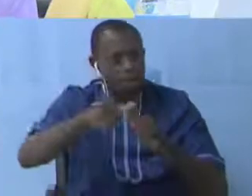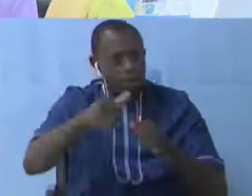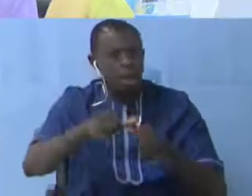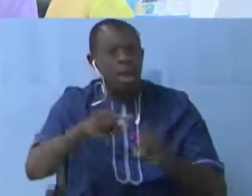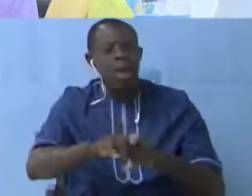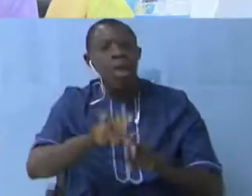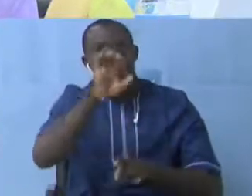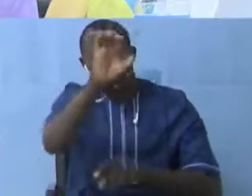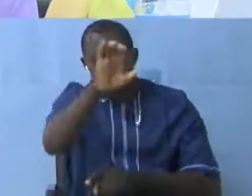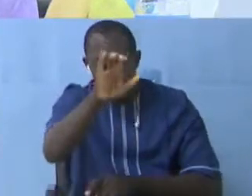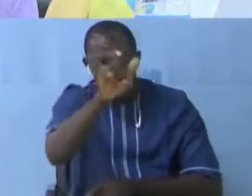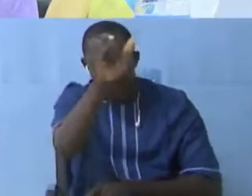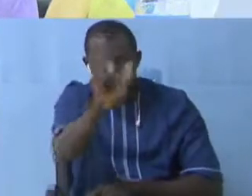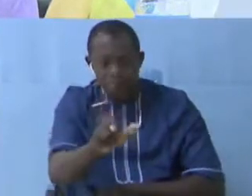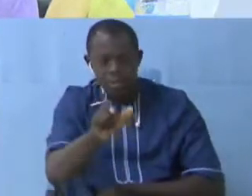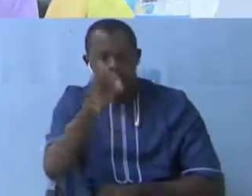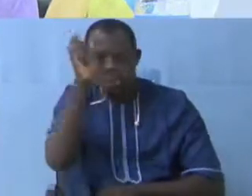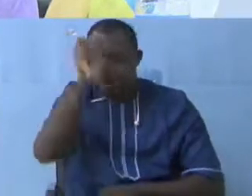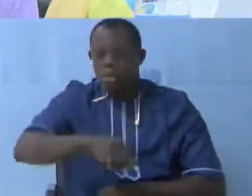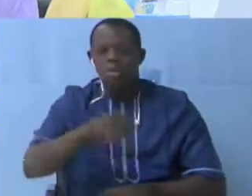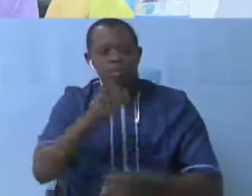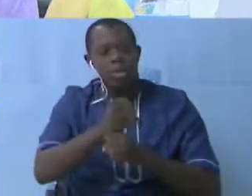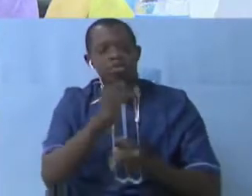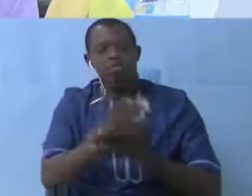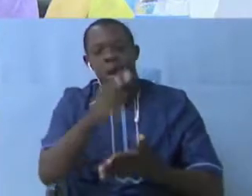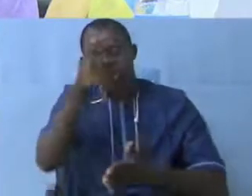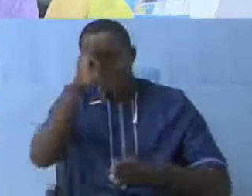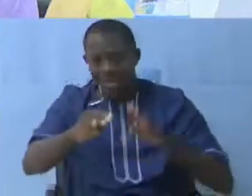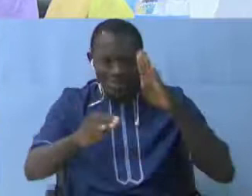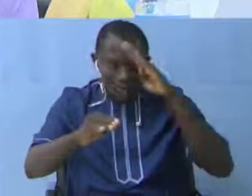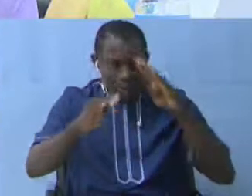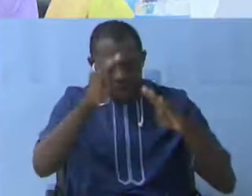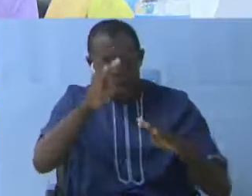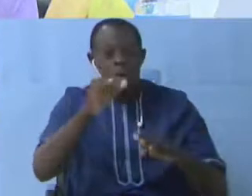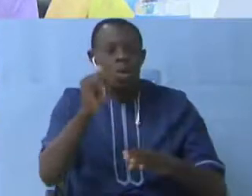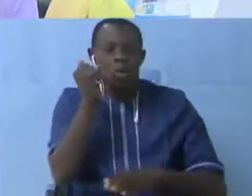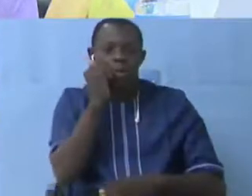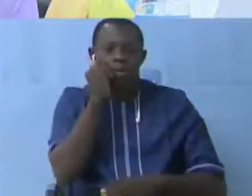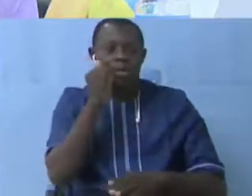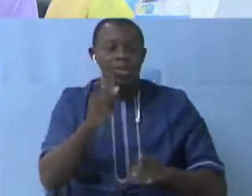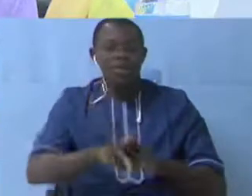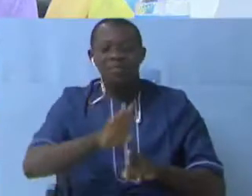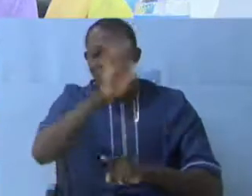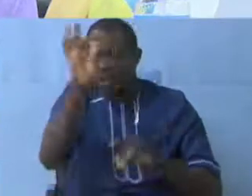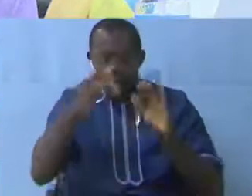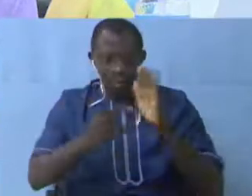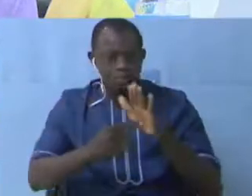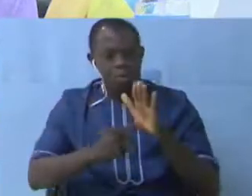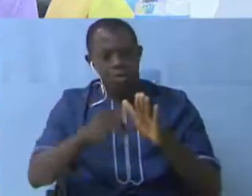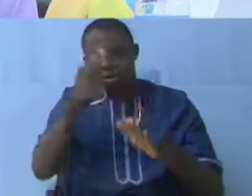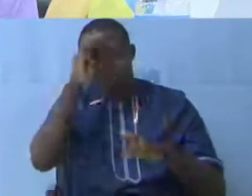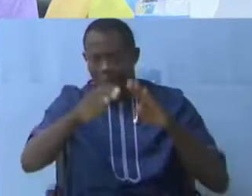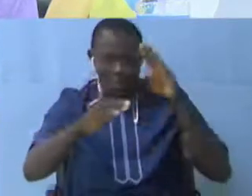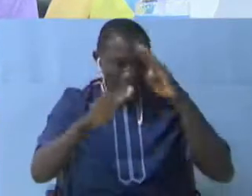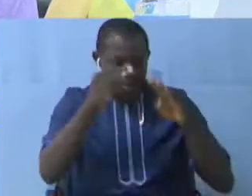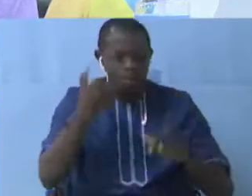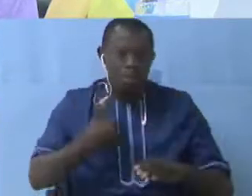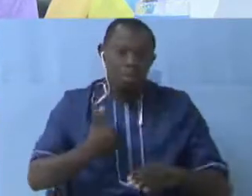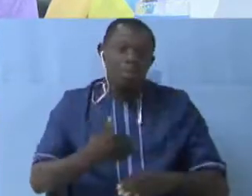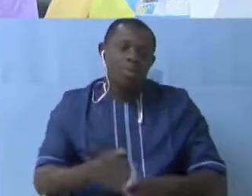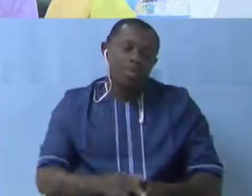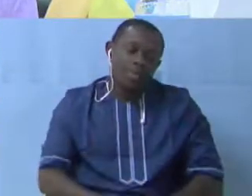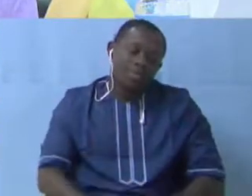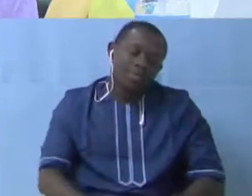person, should also always be grateful. Gratefulness is very important. léegi tamit nag baax na it ñuy fàttaliku ak itamit di